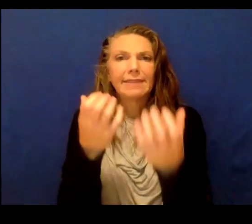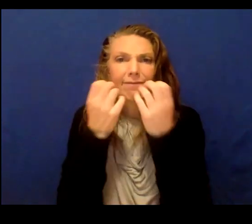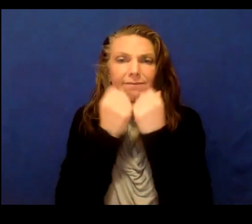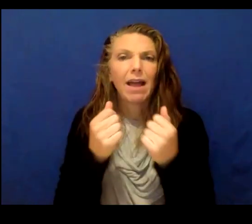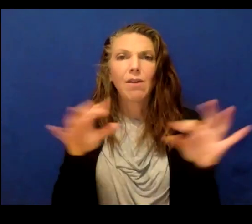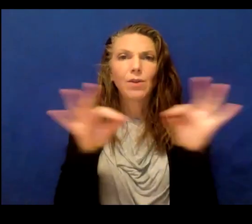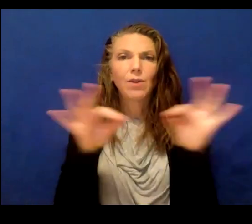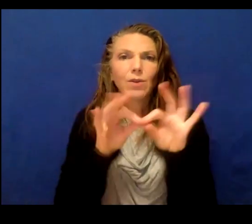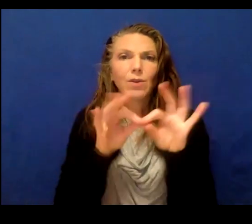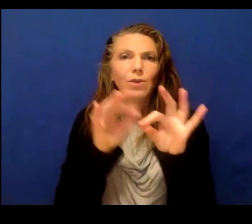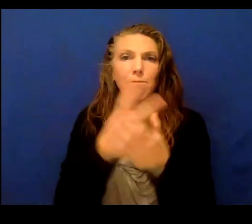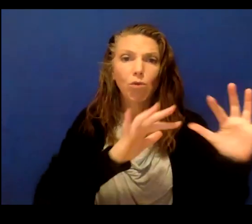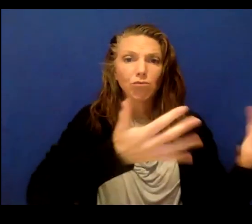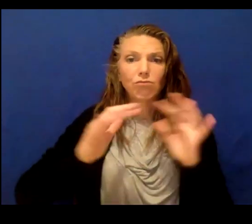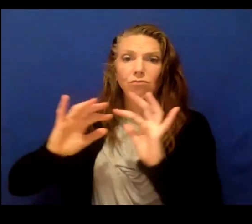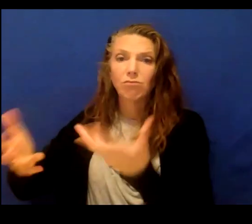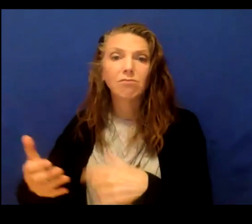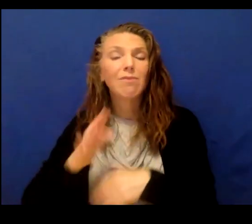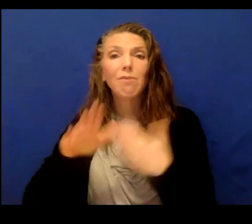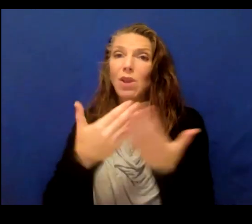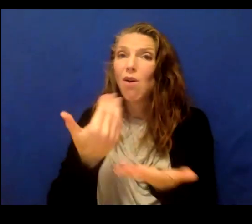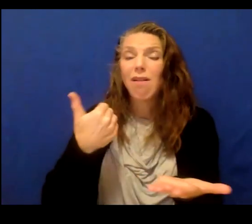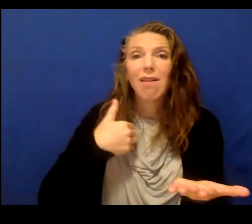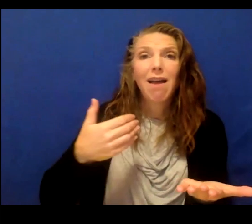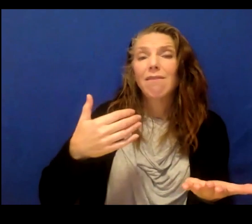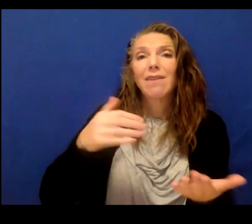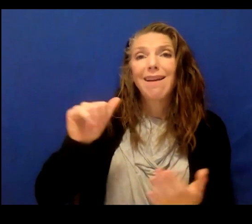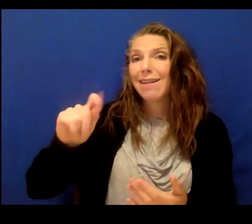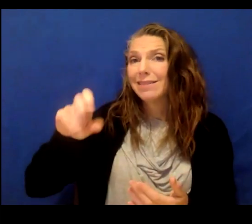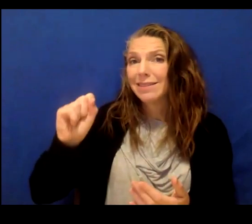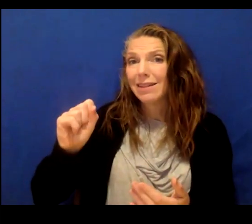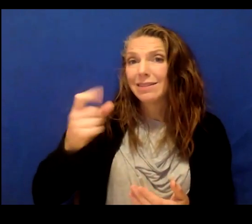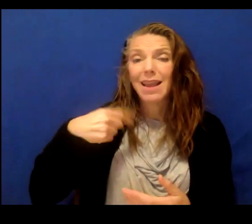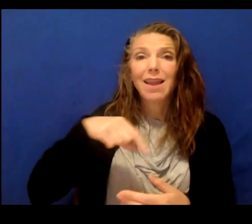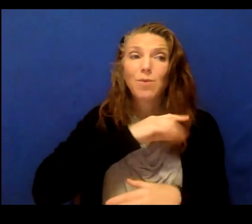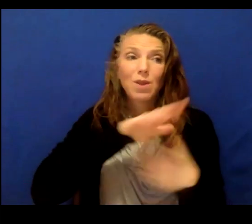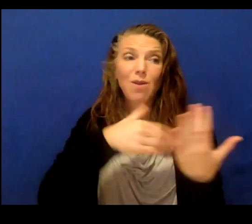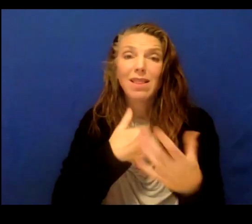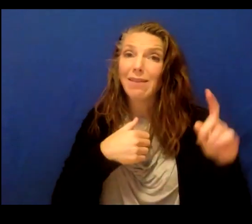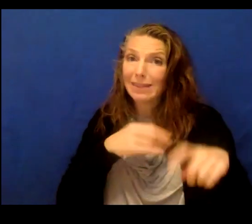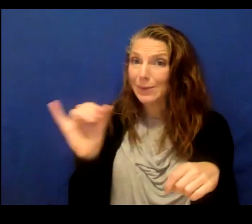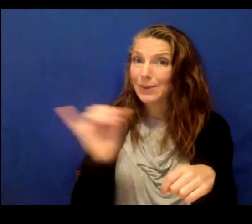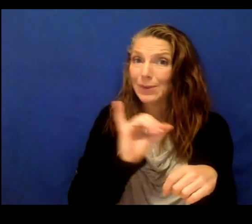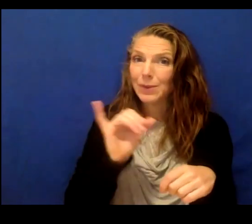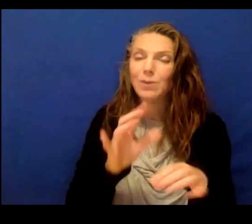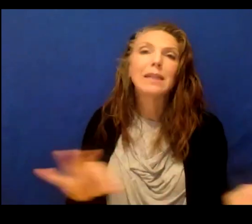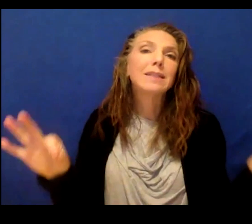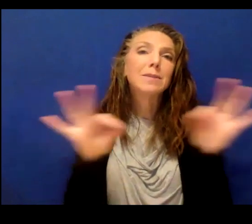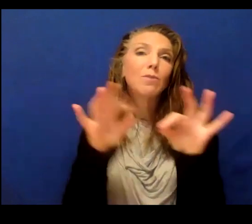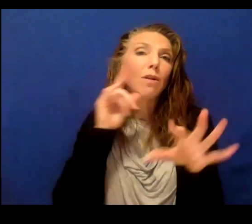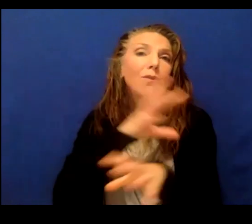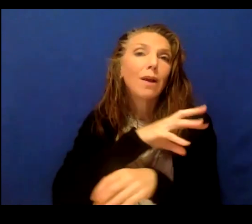value. We all have assets and we all have support needs. And that's really important when it comes to inclusion and